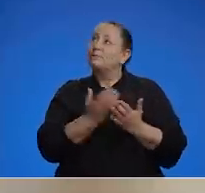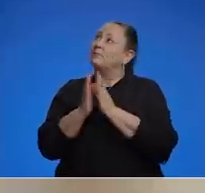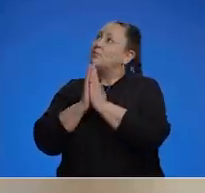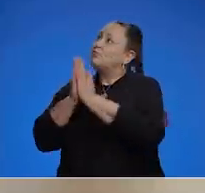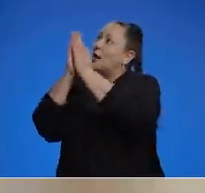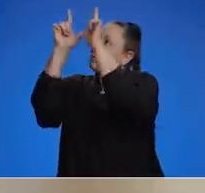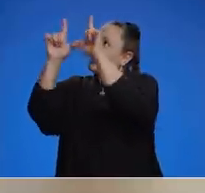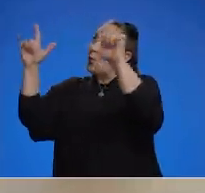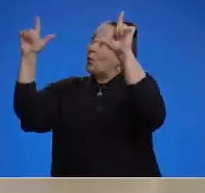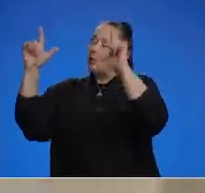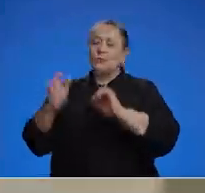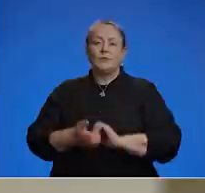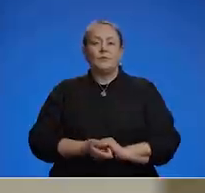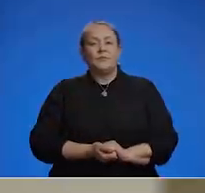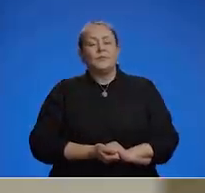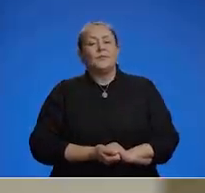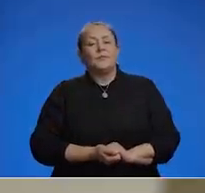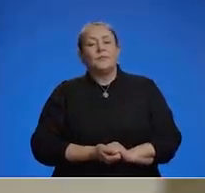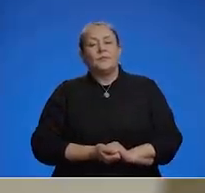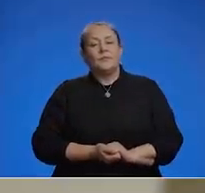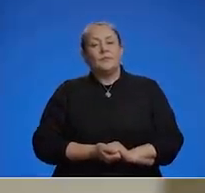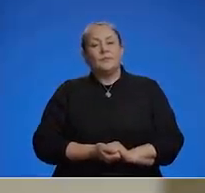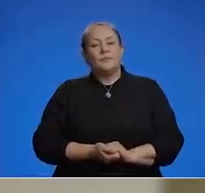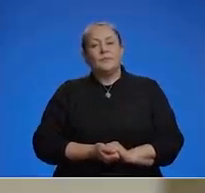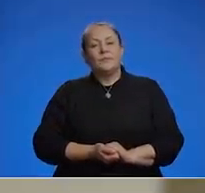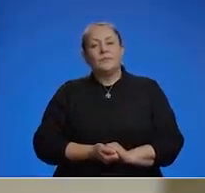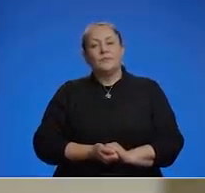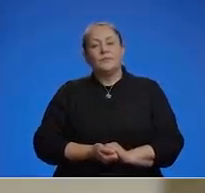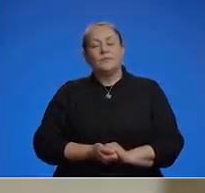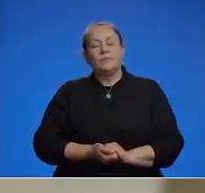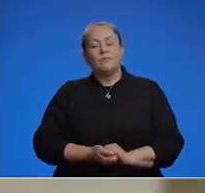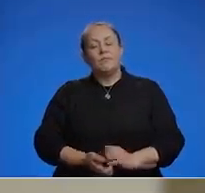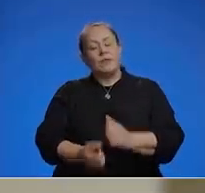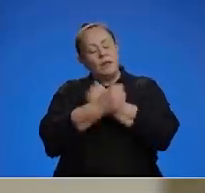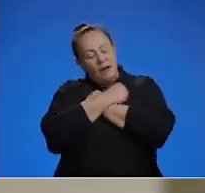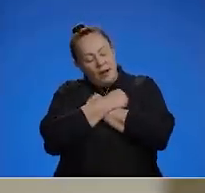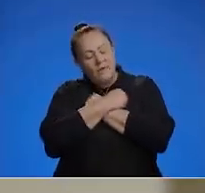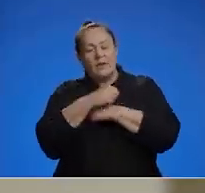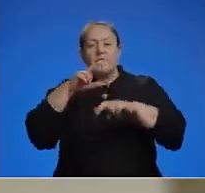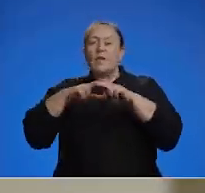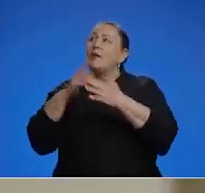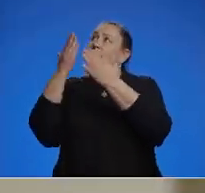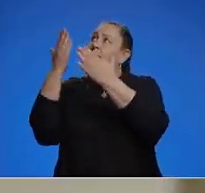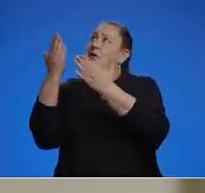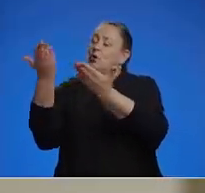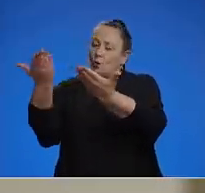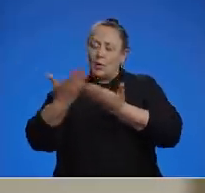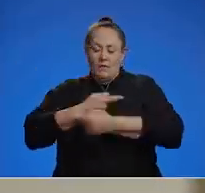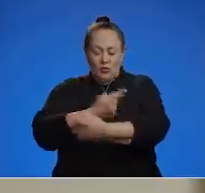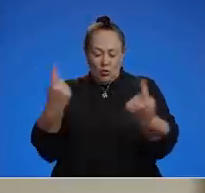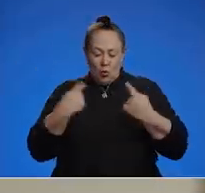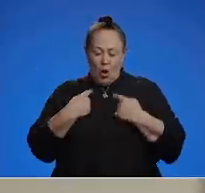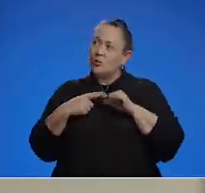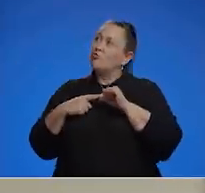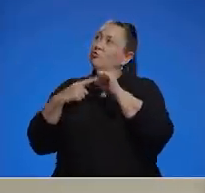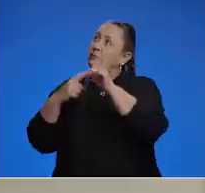we pray to the Lord. Lord, hear our prayer. Loving Father, you provide for those who